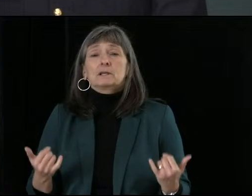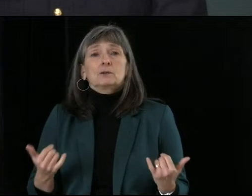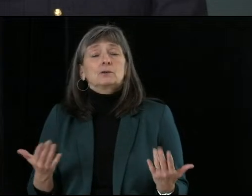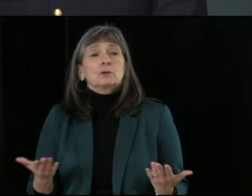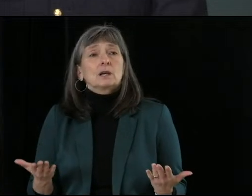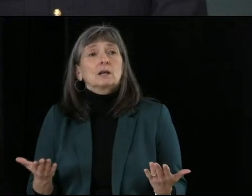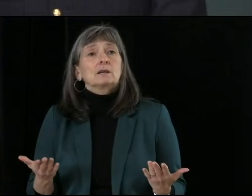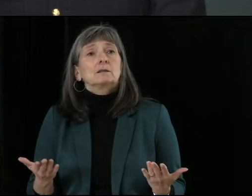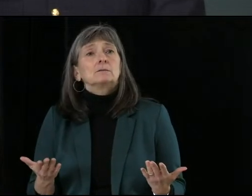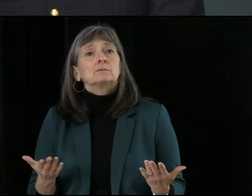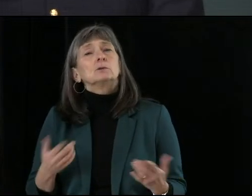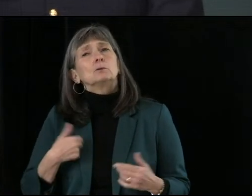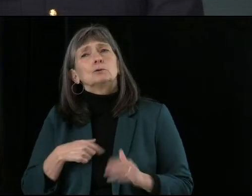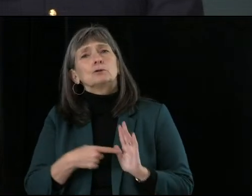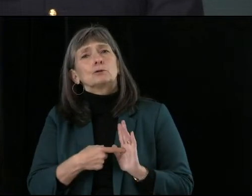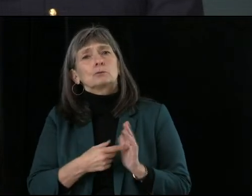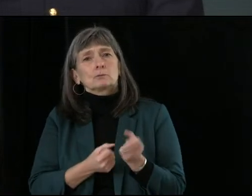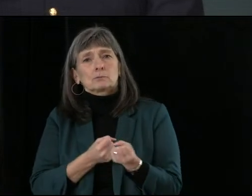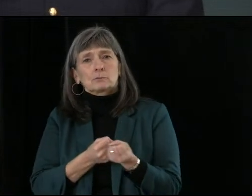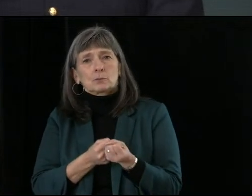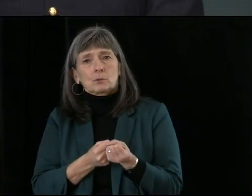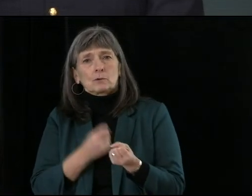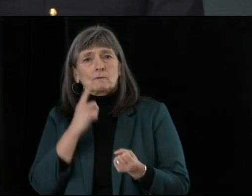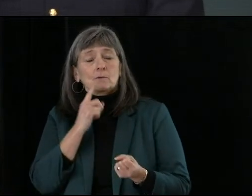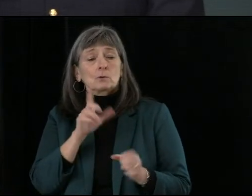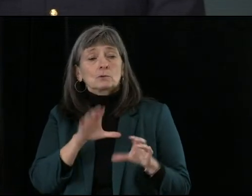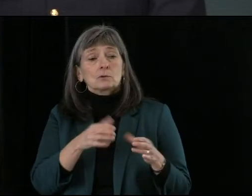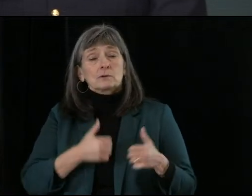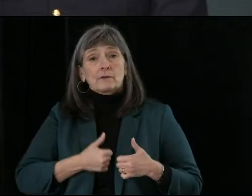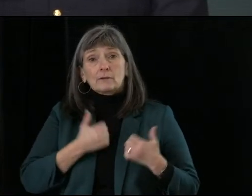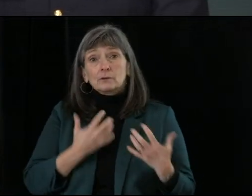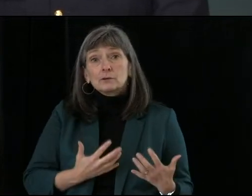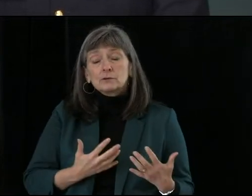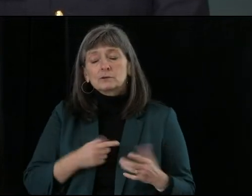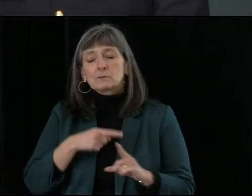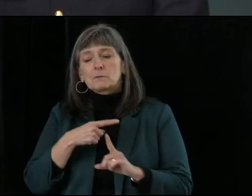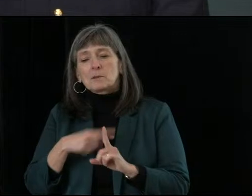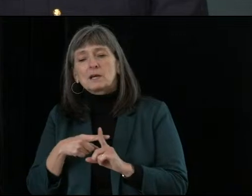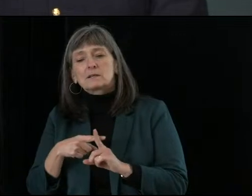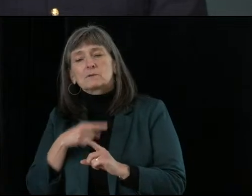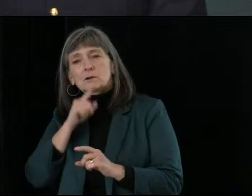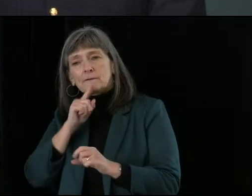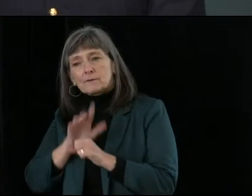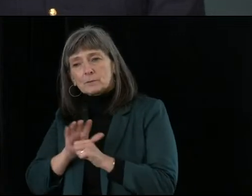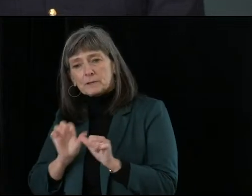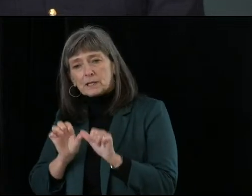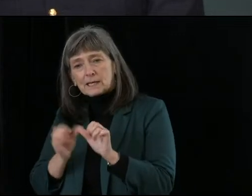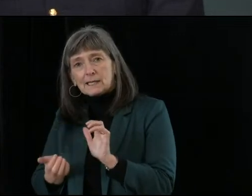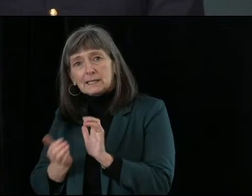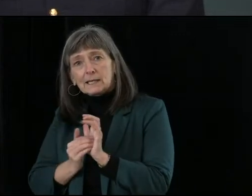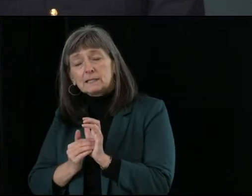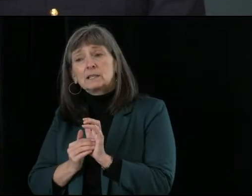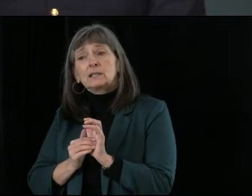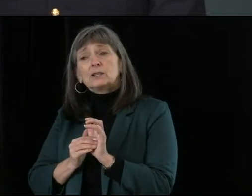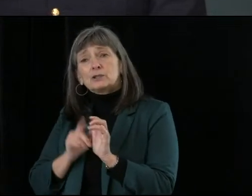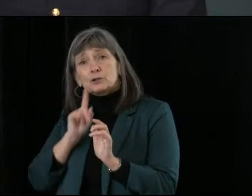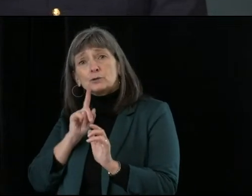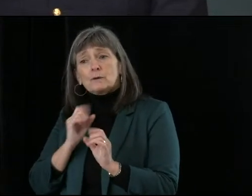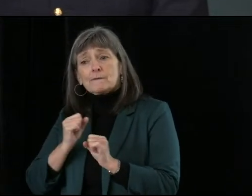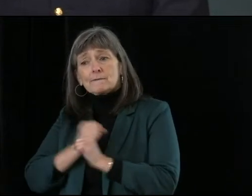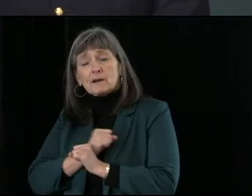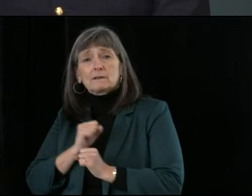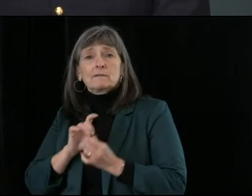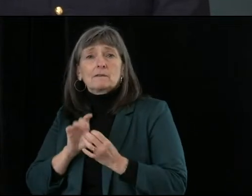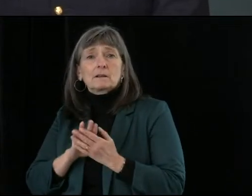demonstrate our support for survivors and reaffirm our commitment to work to end violence against women and